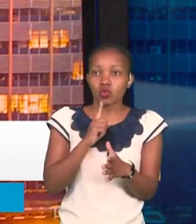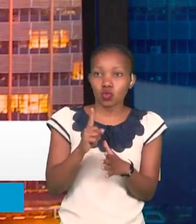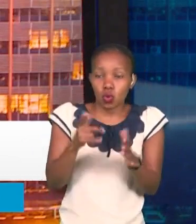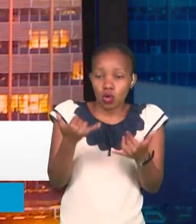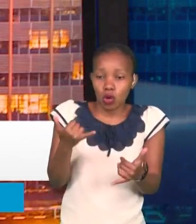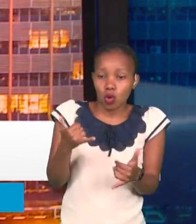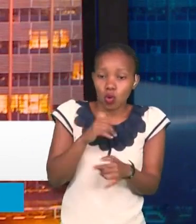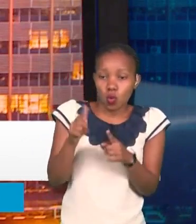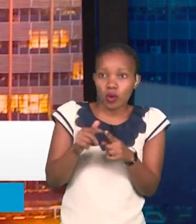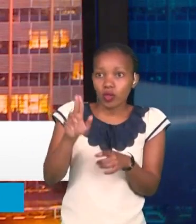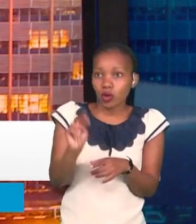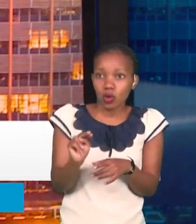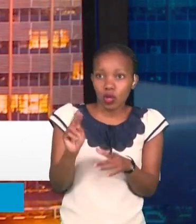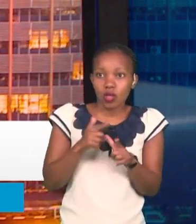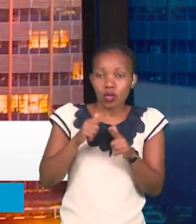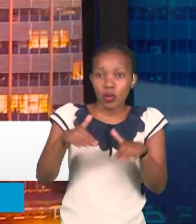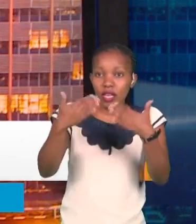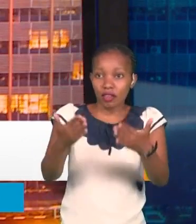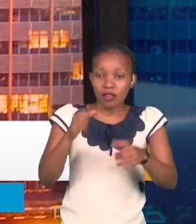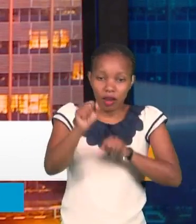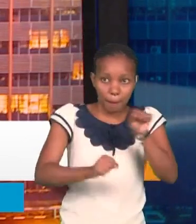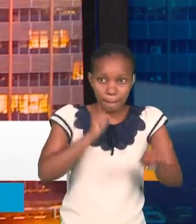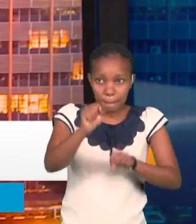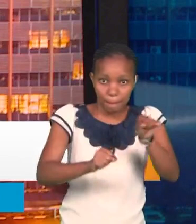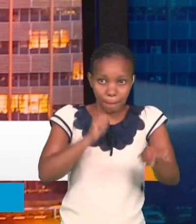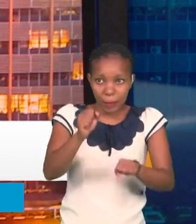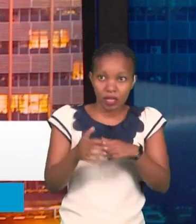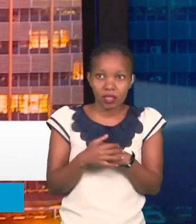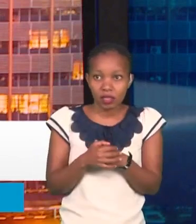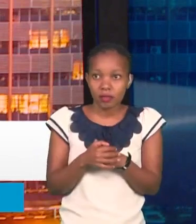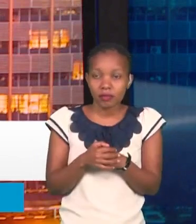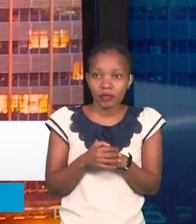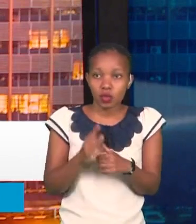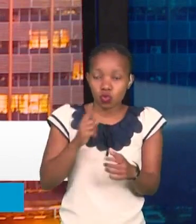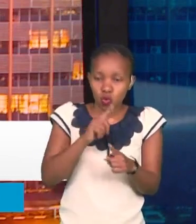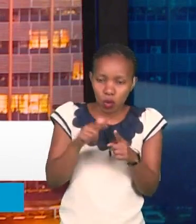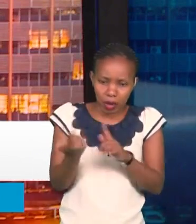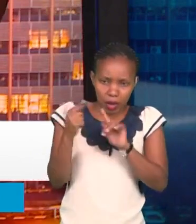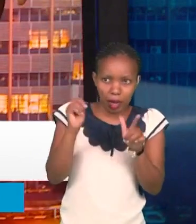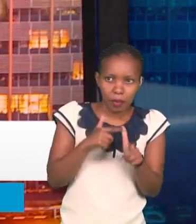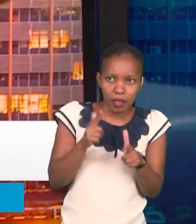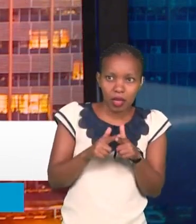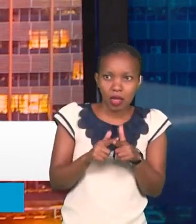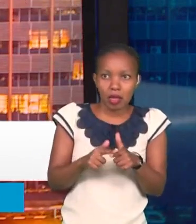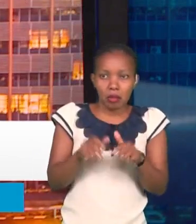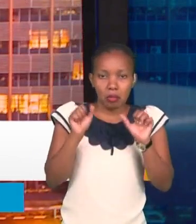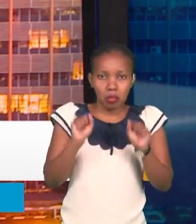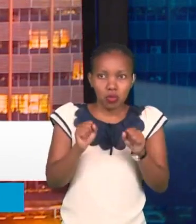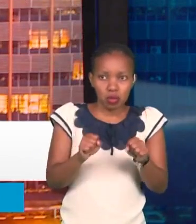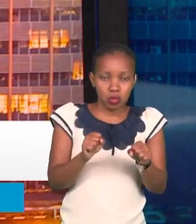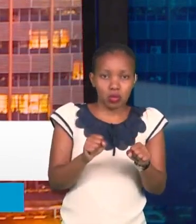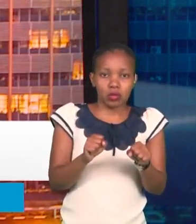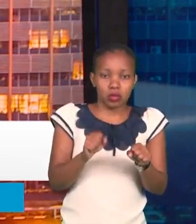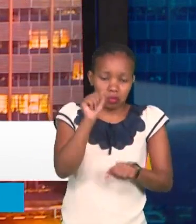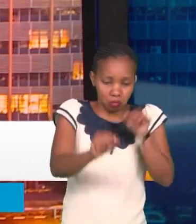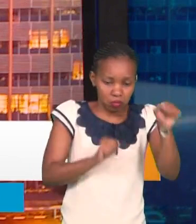UN, we were given bikes at the main gate. Yes. They were all over, so that when you come, you can park your big machine wherever and just bike, yes.